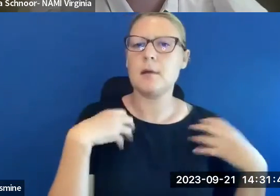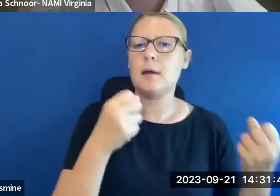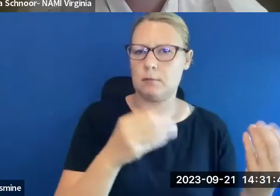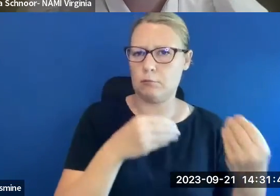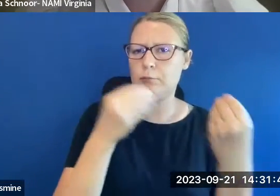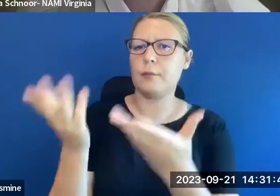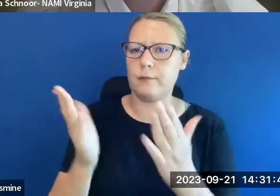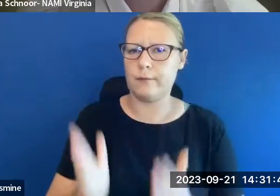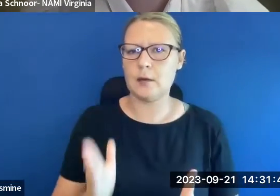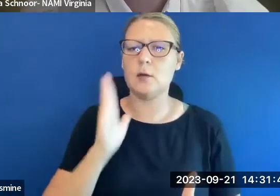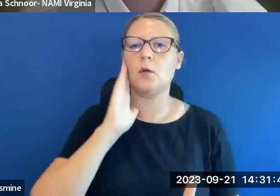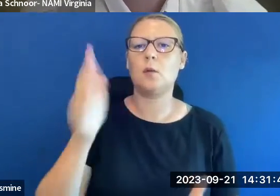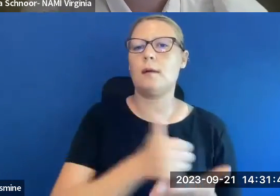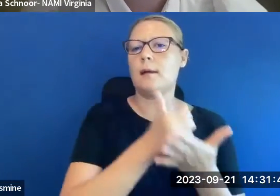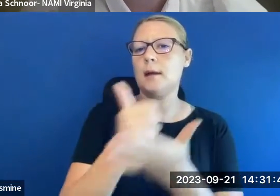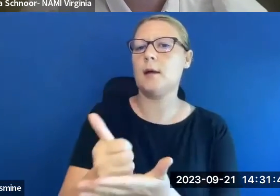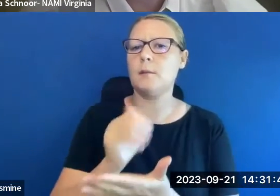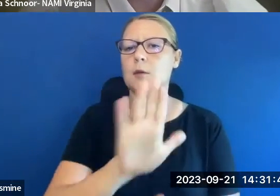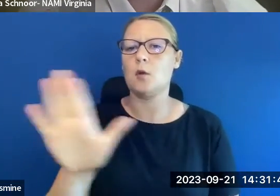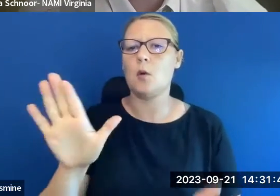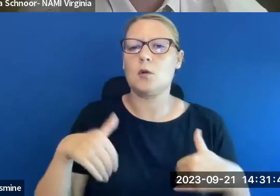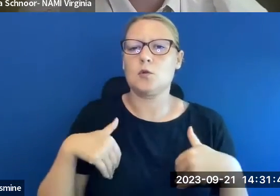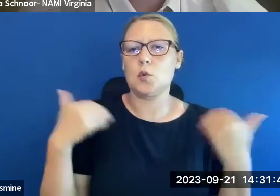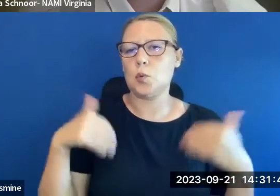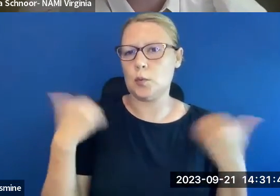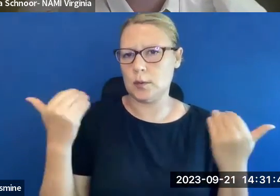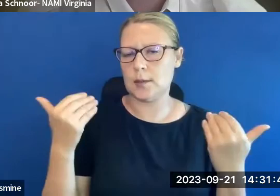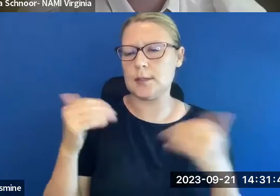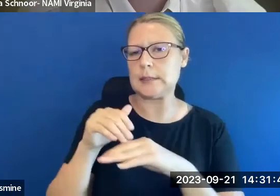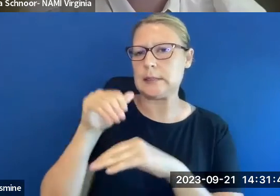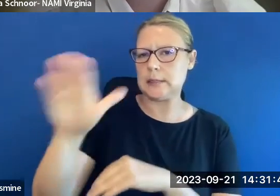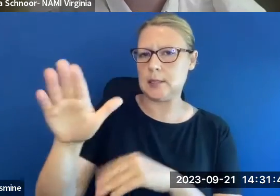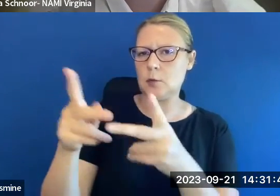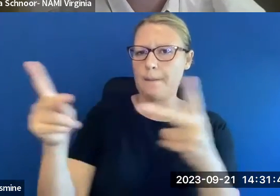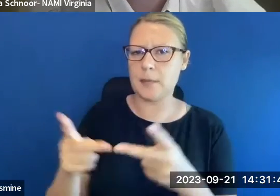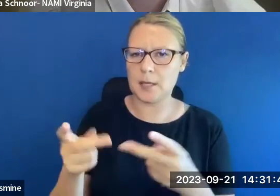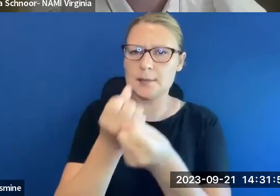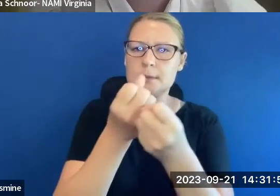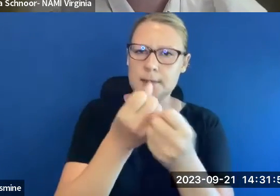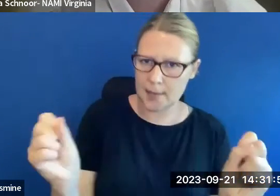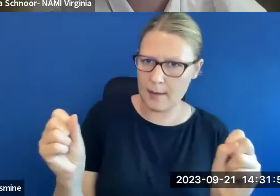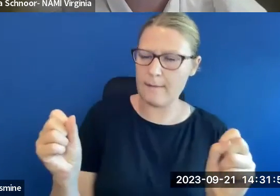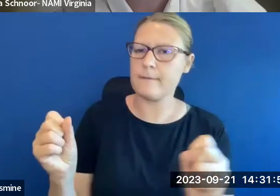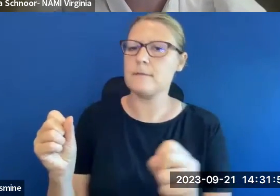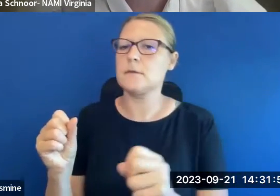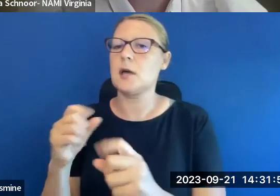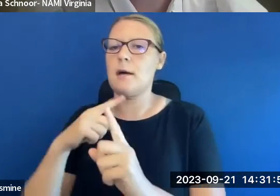that your youth is sent to a place that is safe and affirming and will help